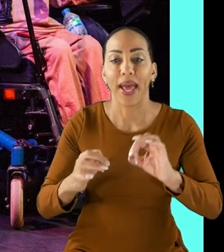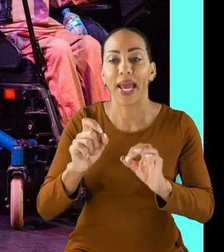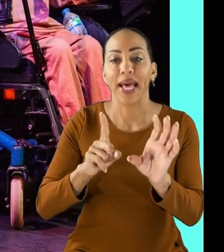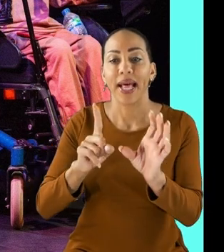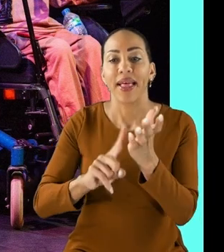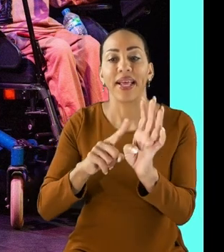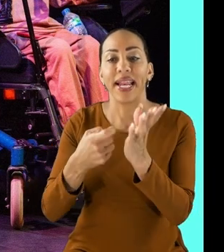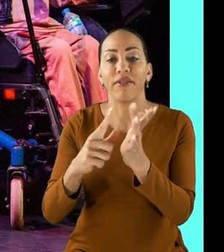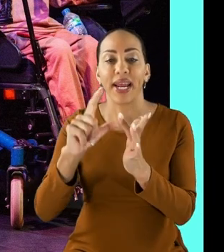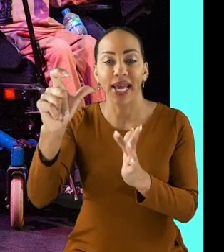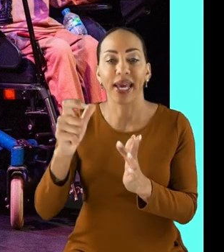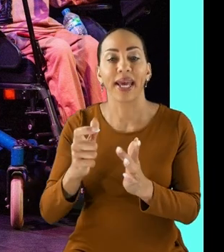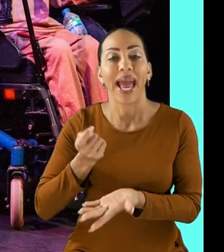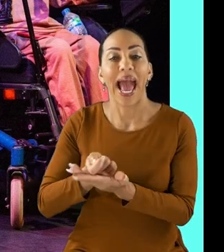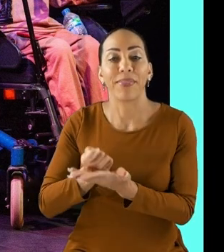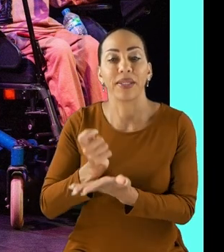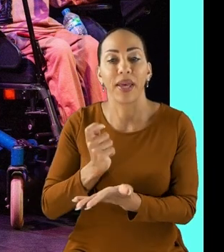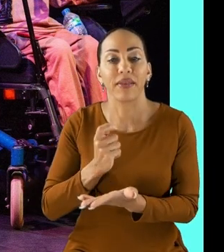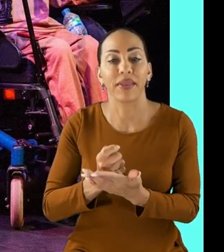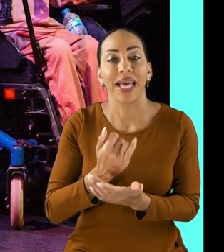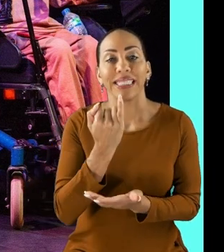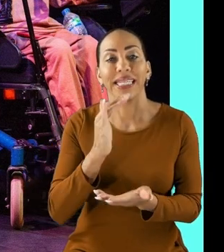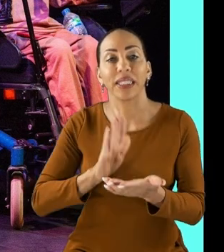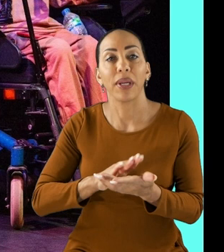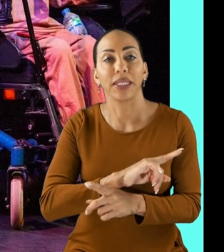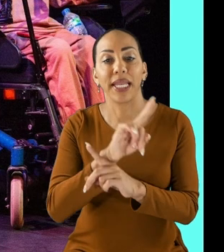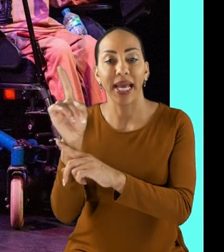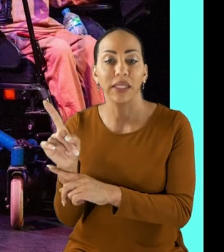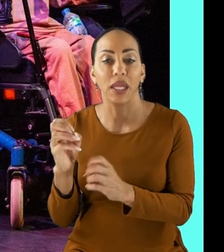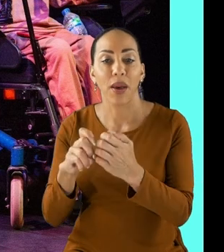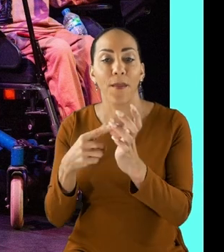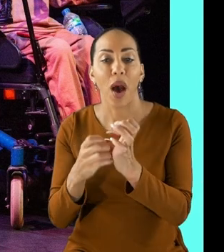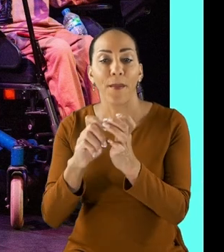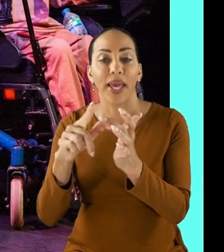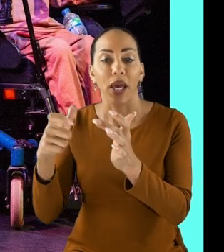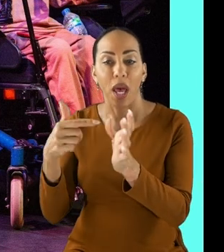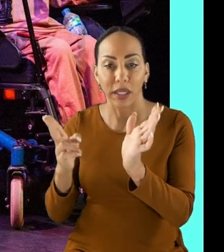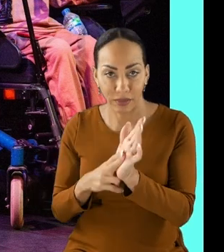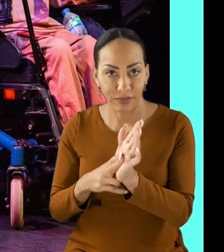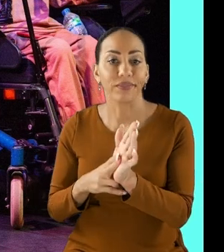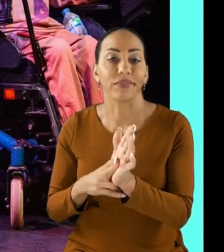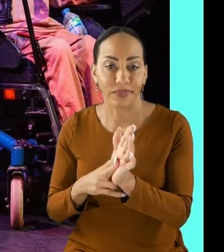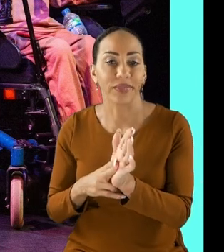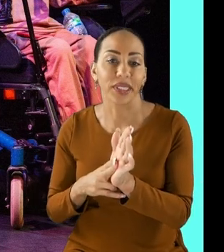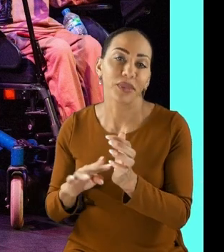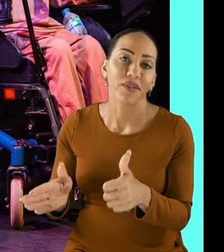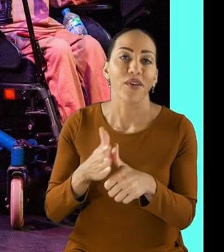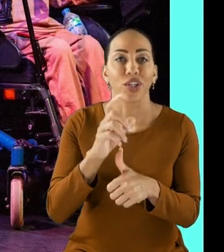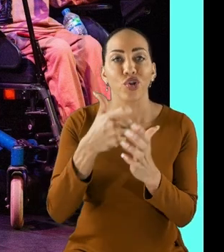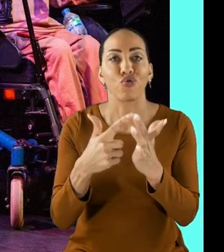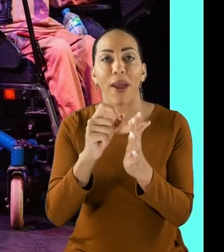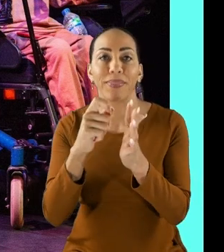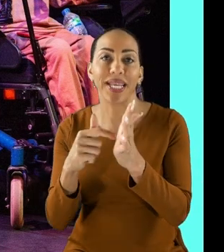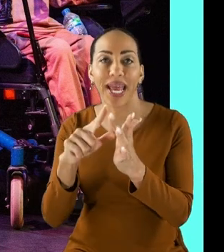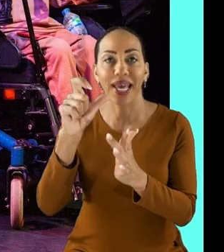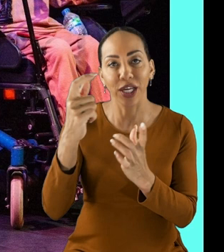Hammersmith, and then 6 months later at the Barbican alongside the first CRIPtic showcase. And then after that, we kind